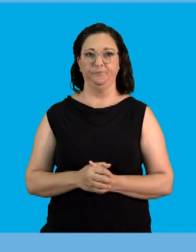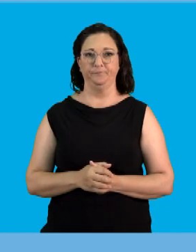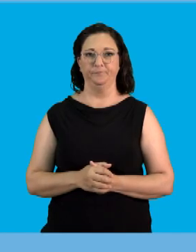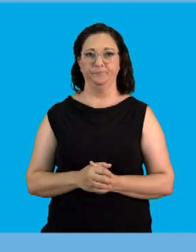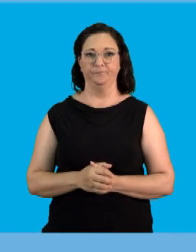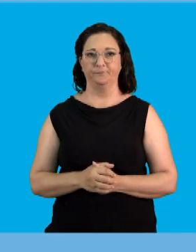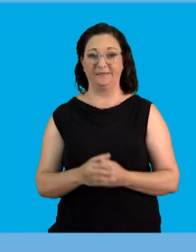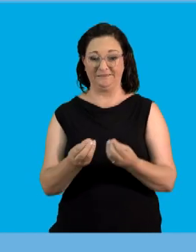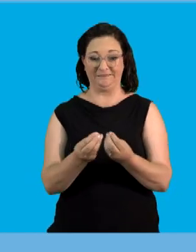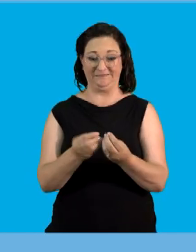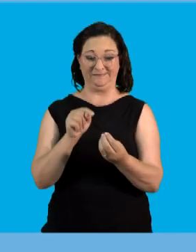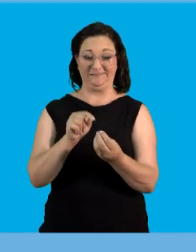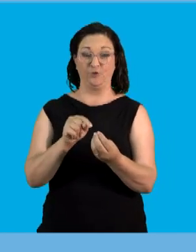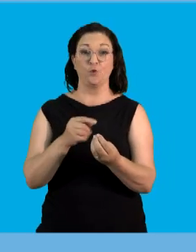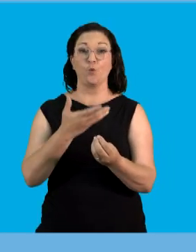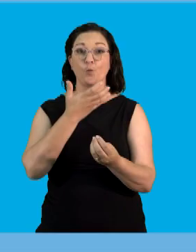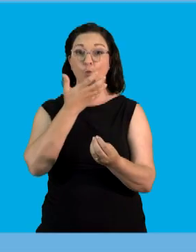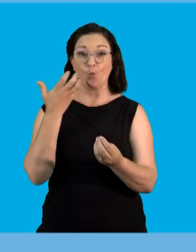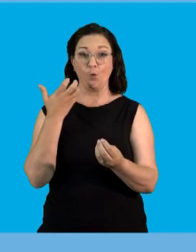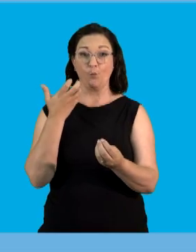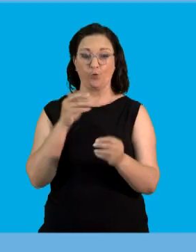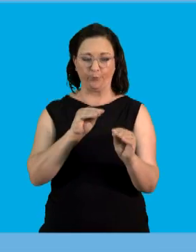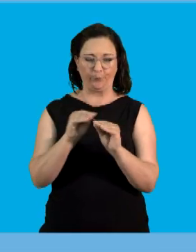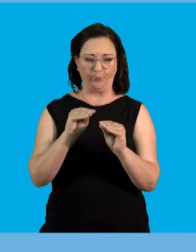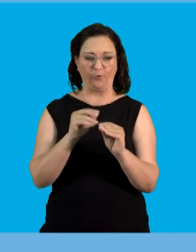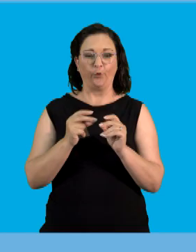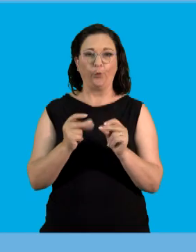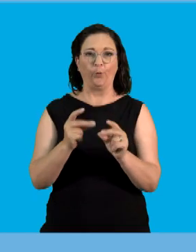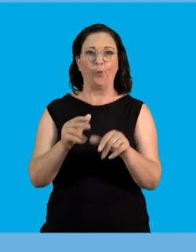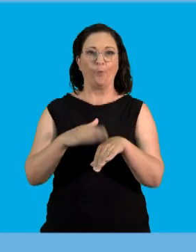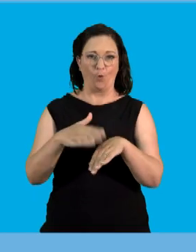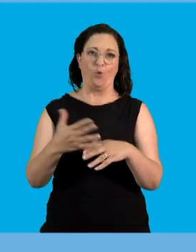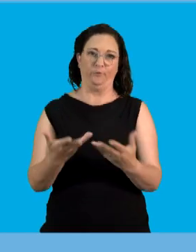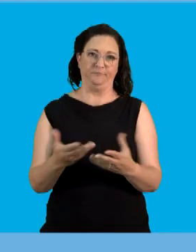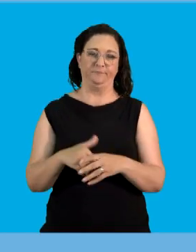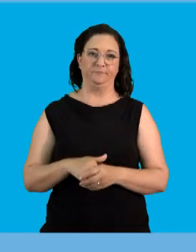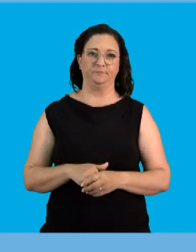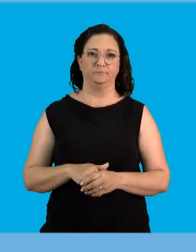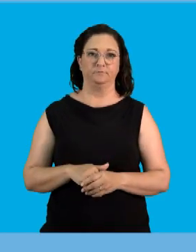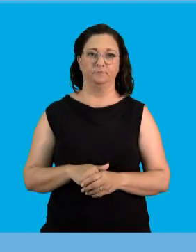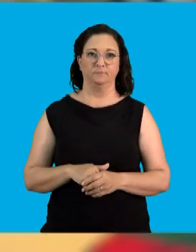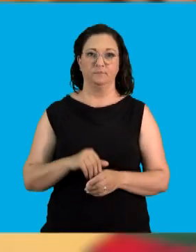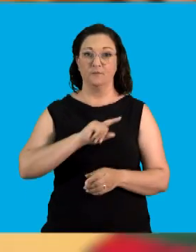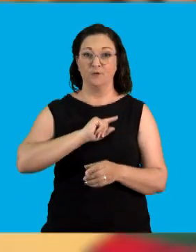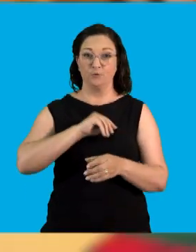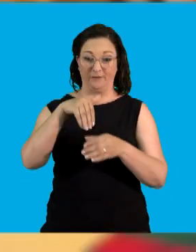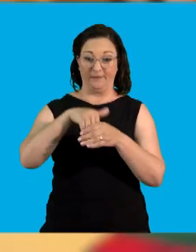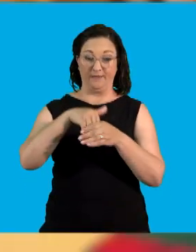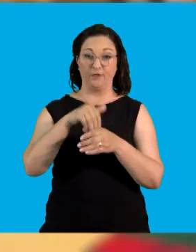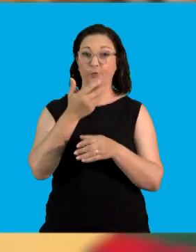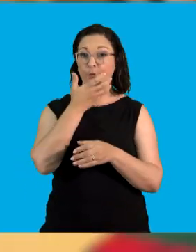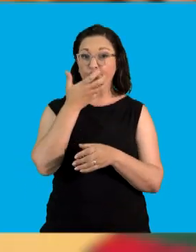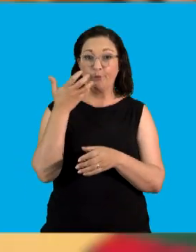Now, when a substance is warmed, its particles will move quicker than normal. So if we are warming